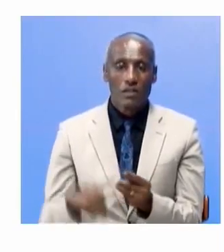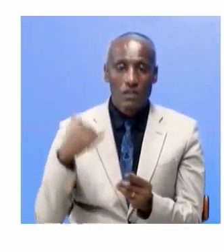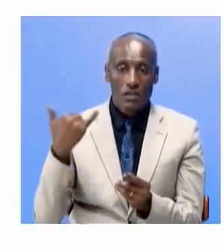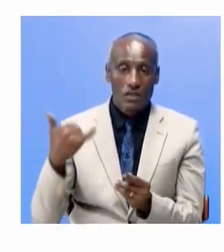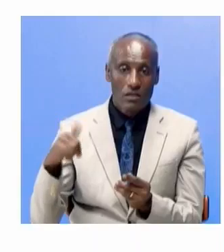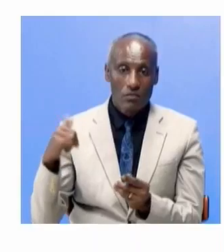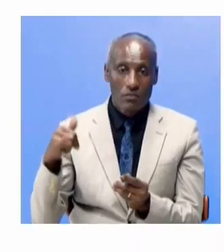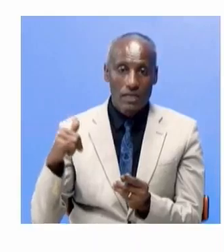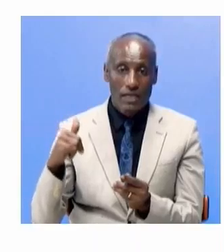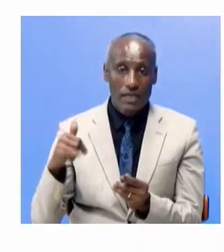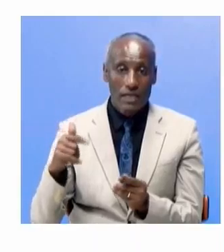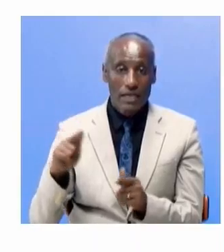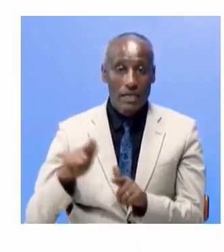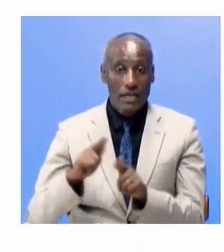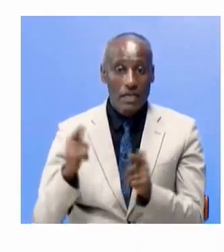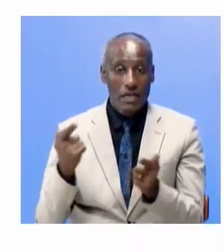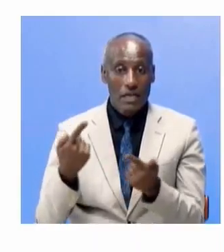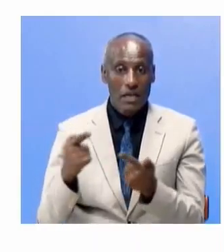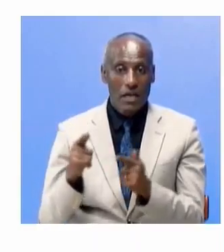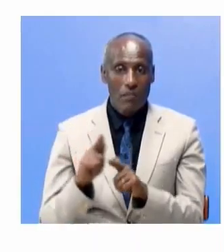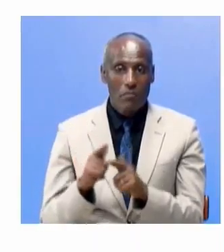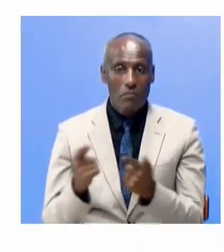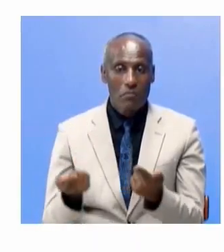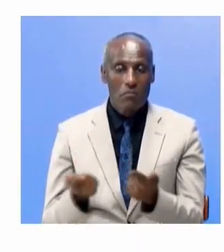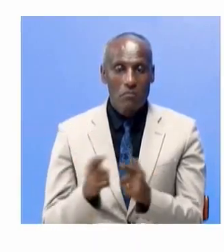play games